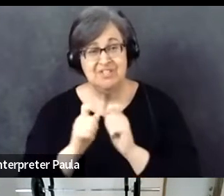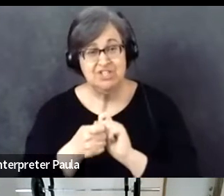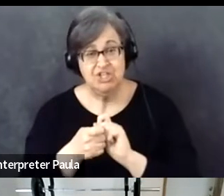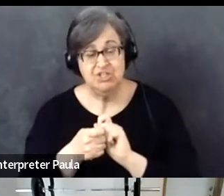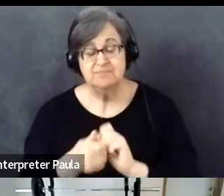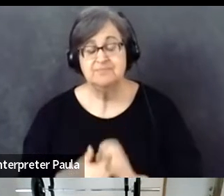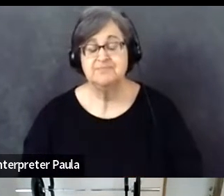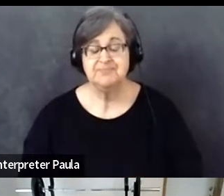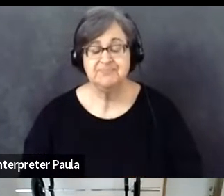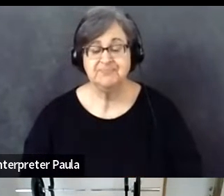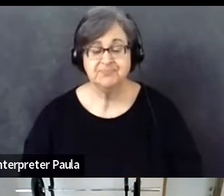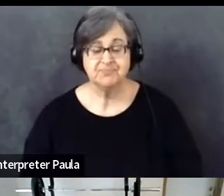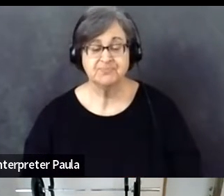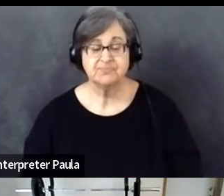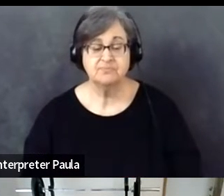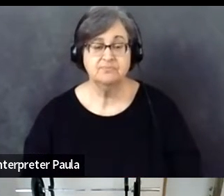life.